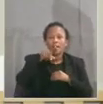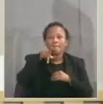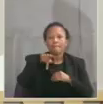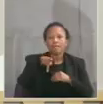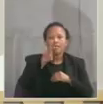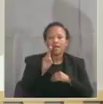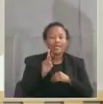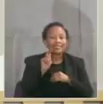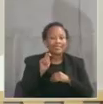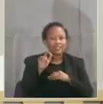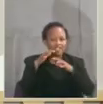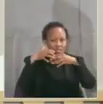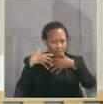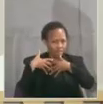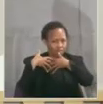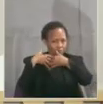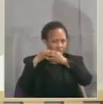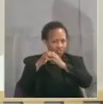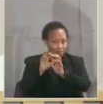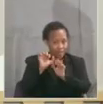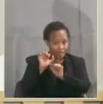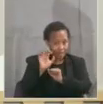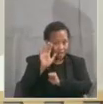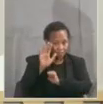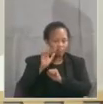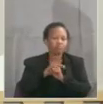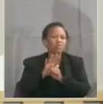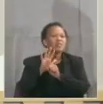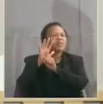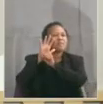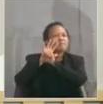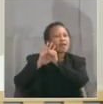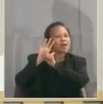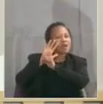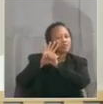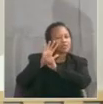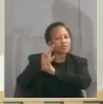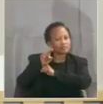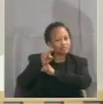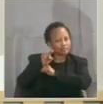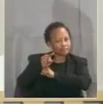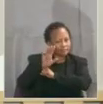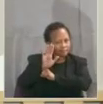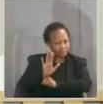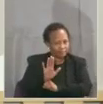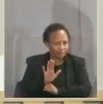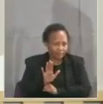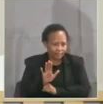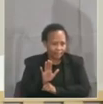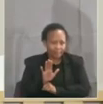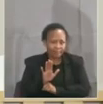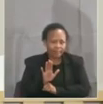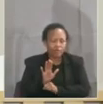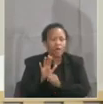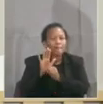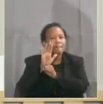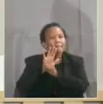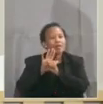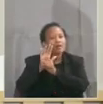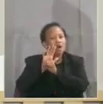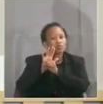killings task team, the background thereof was